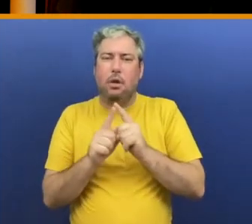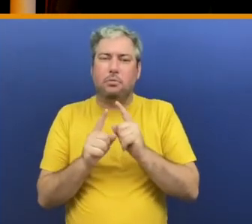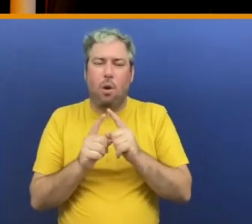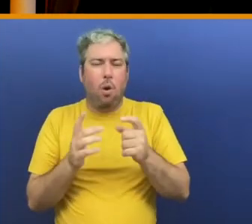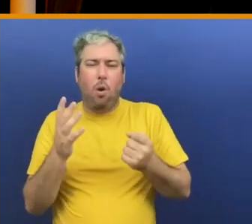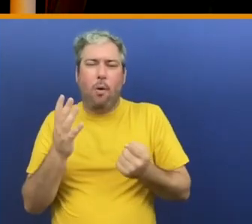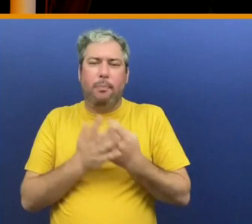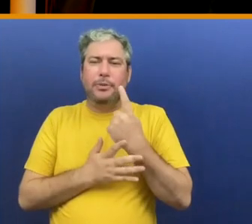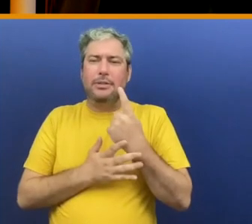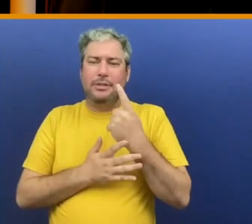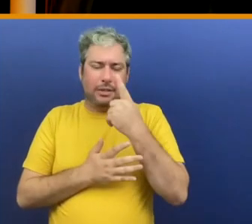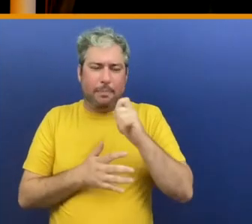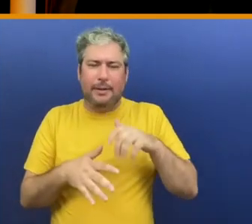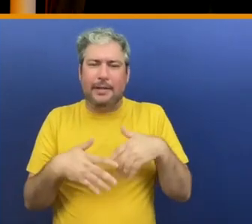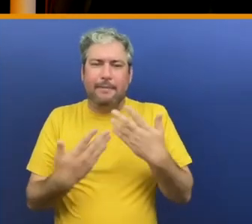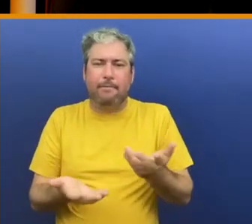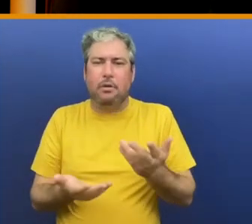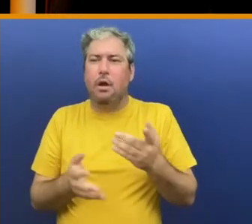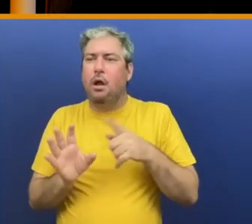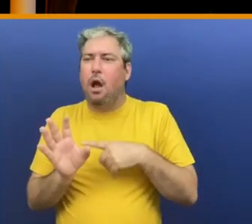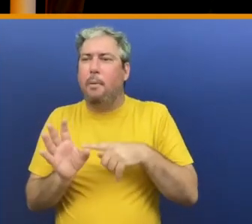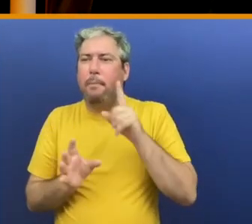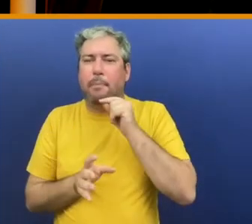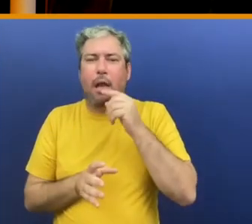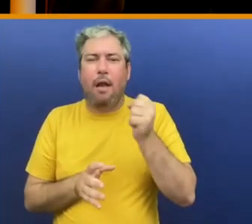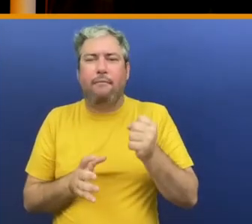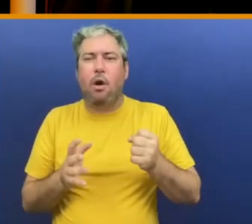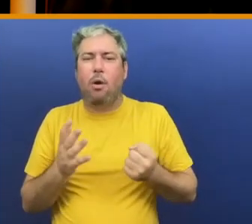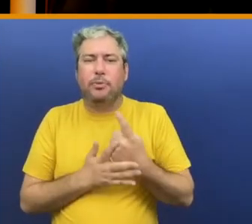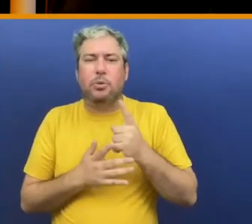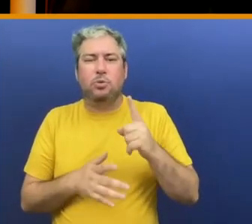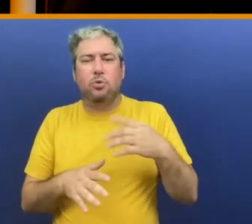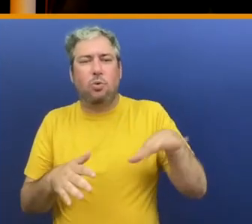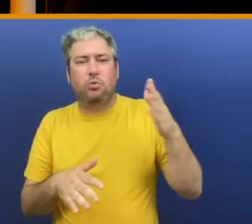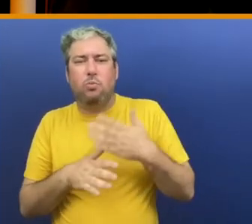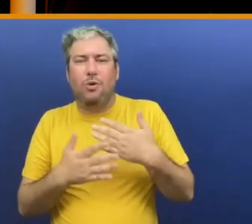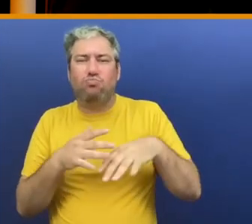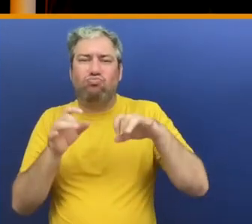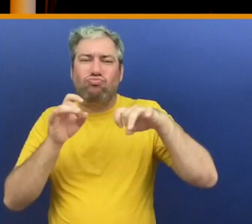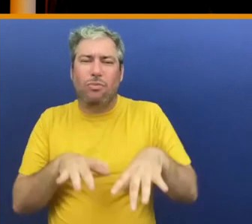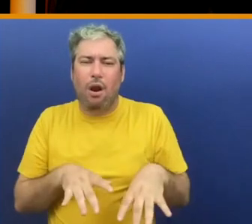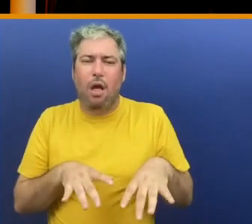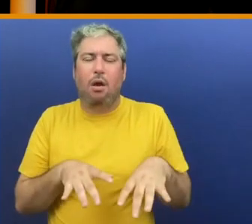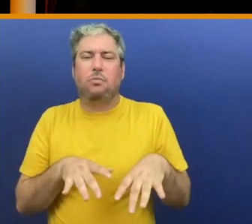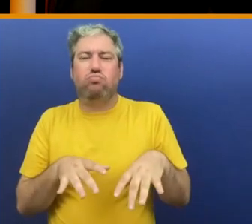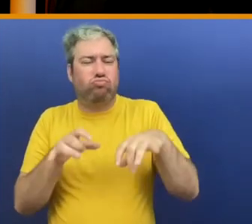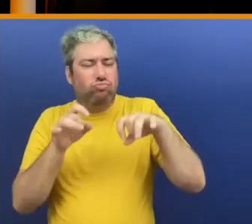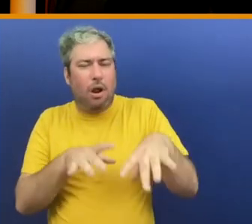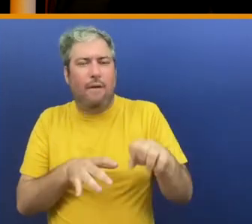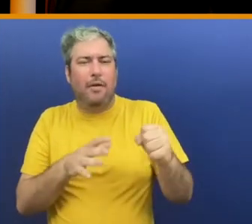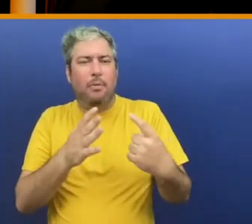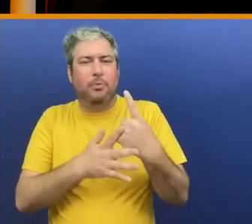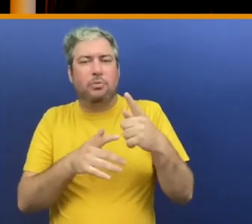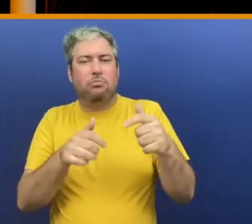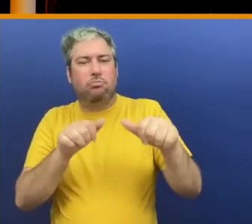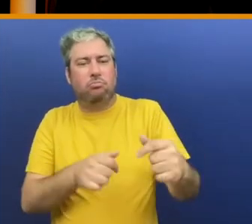to go and work in Australia. Australians have the opportunity to come and work in the UK. My mother, more